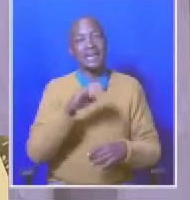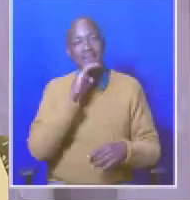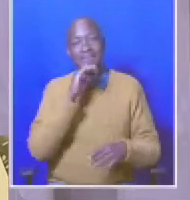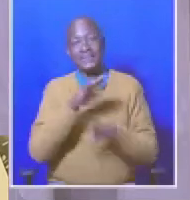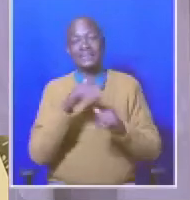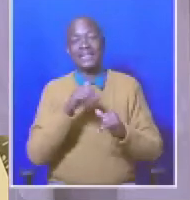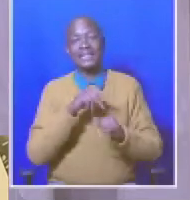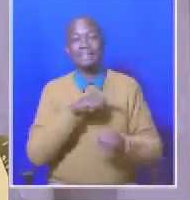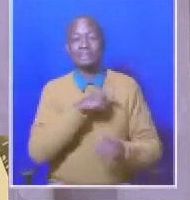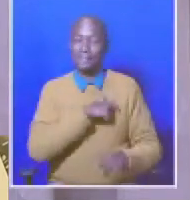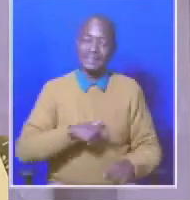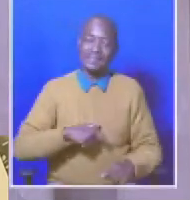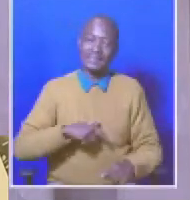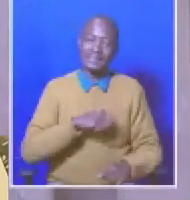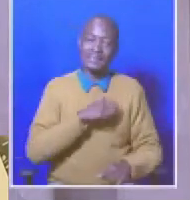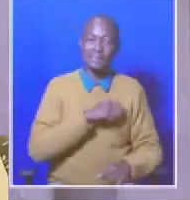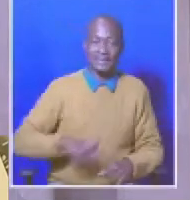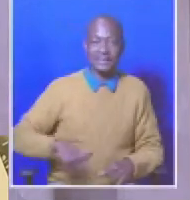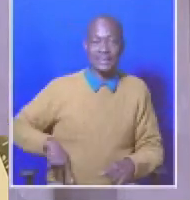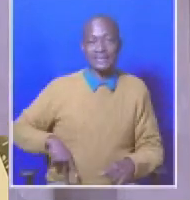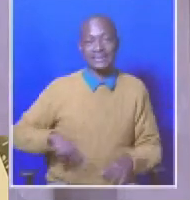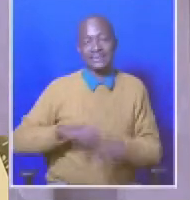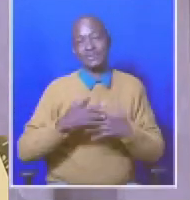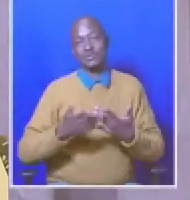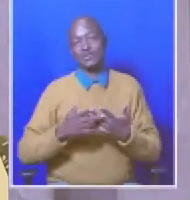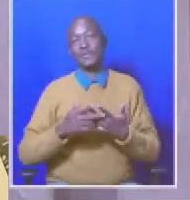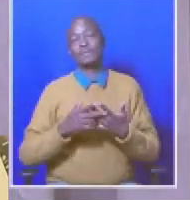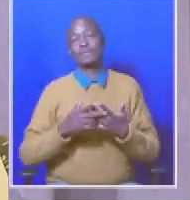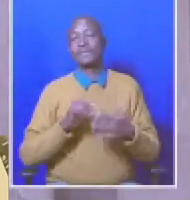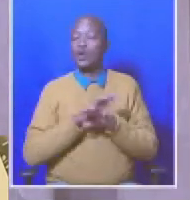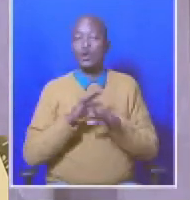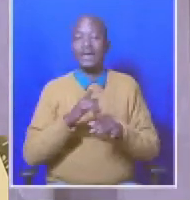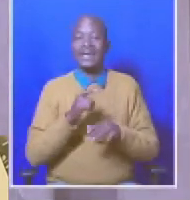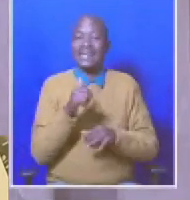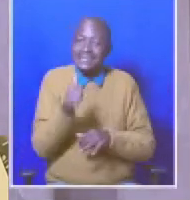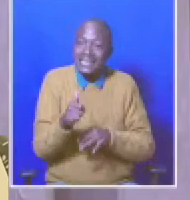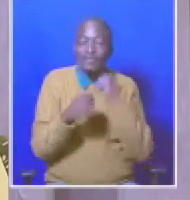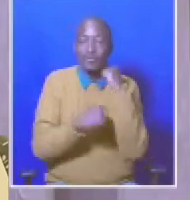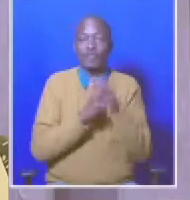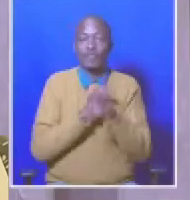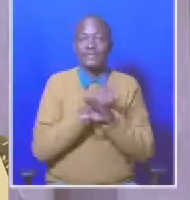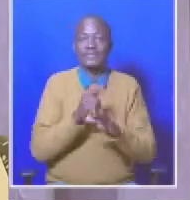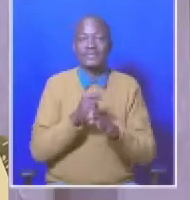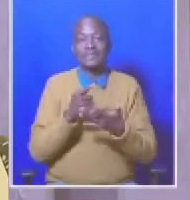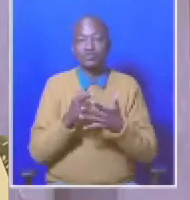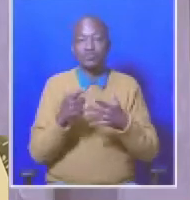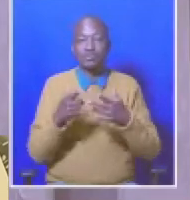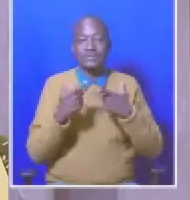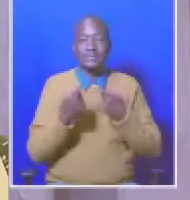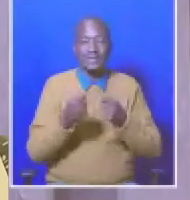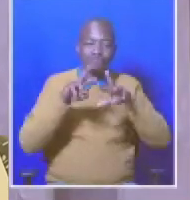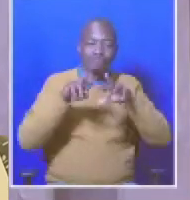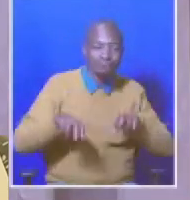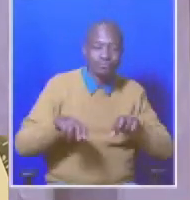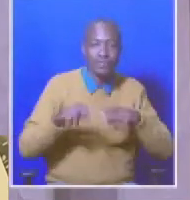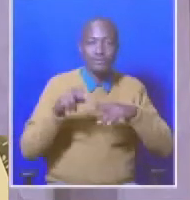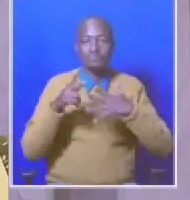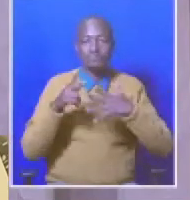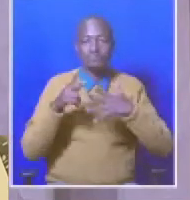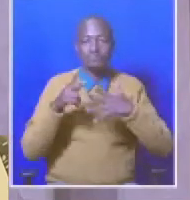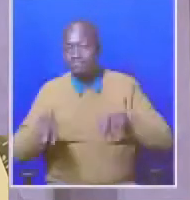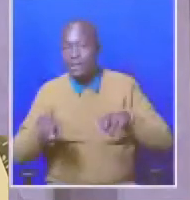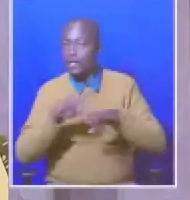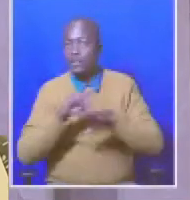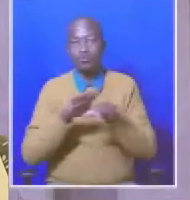presidency, has not itself conducted surveys yet, but we have